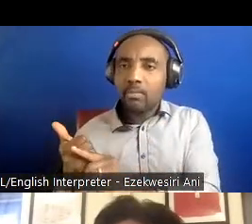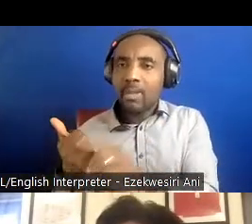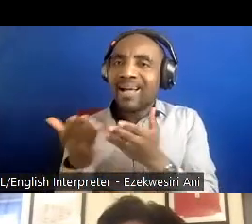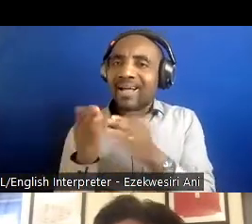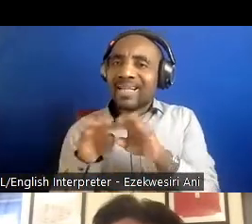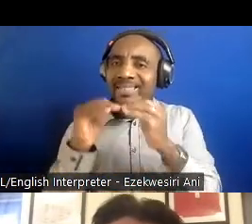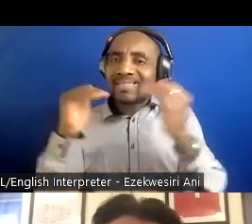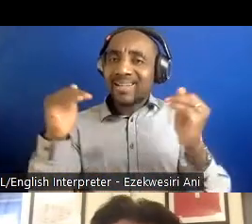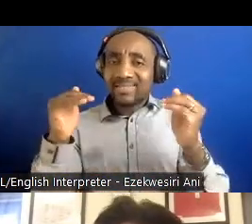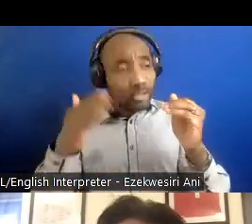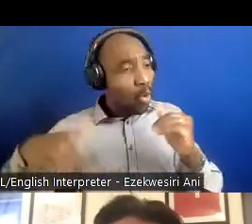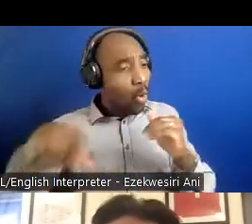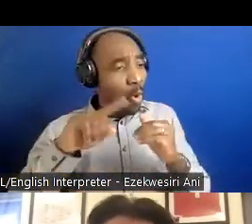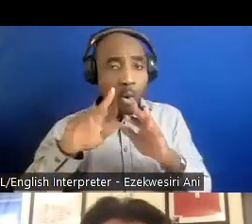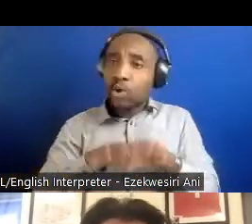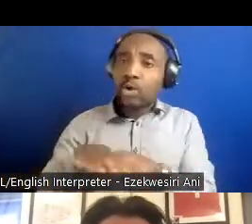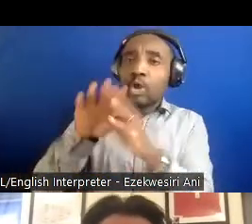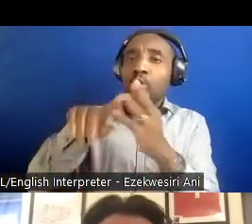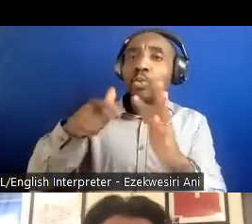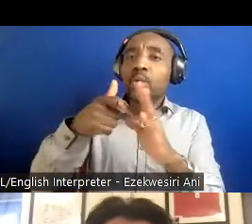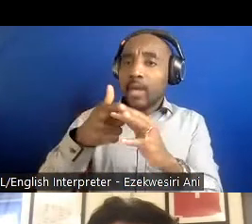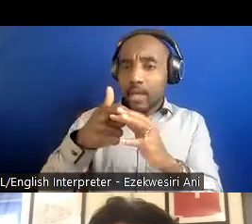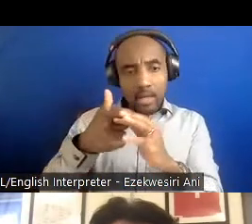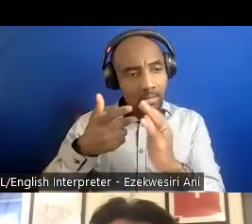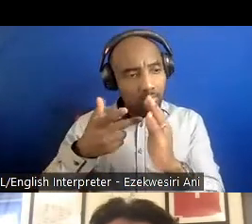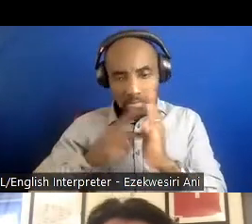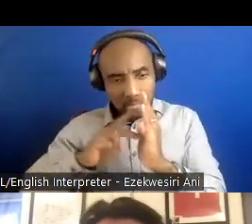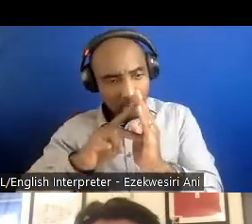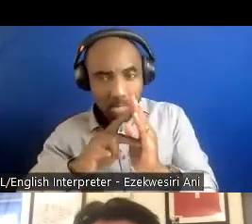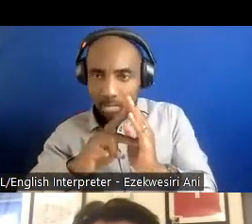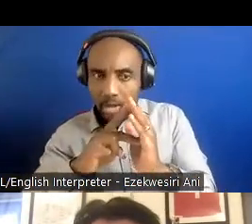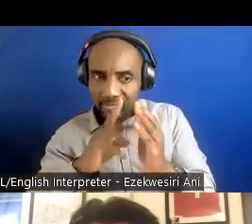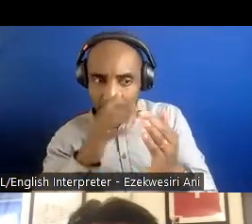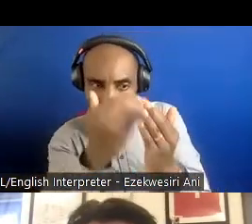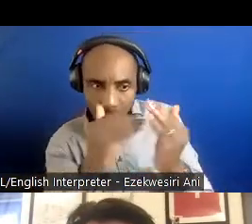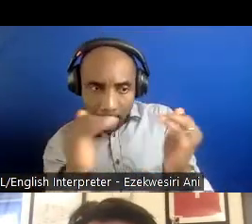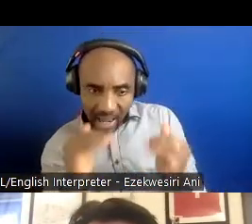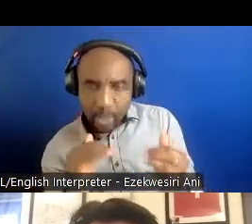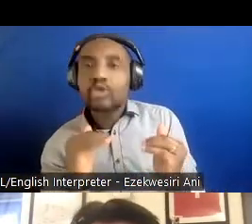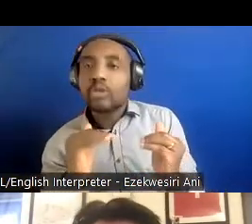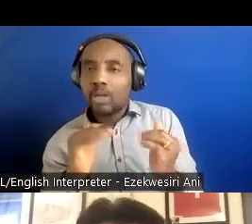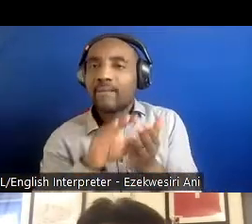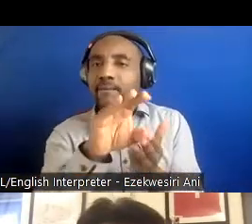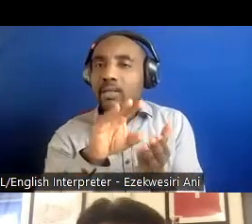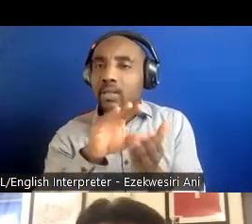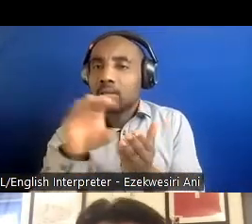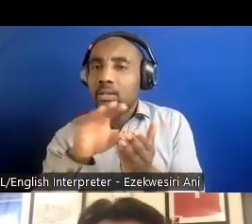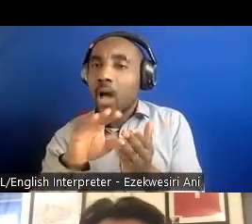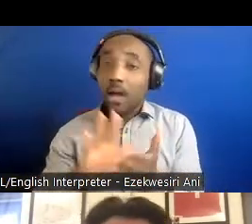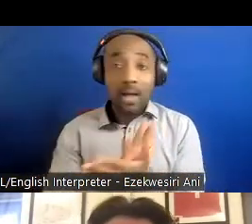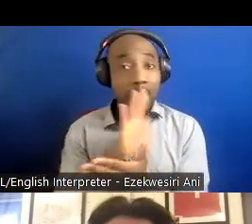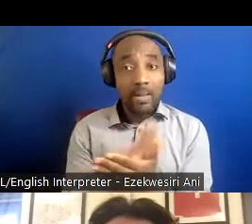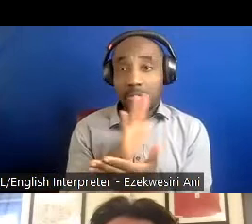and governing bodies need to meet in return for public funding from UK Sport or Sport England, I'm pleased to say